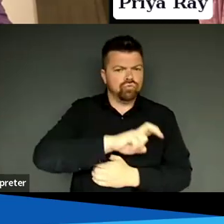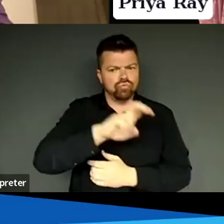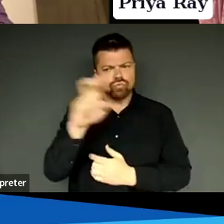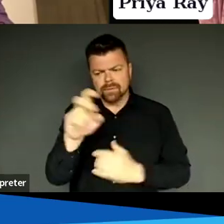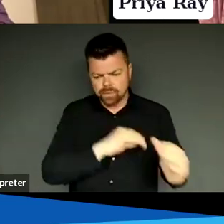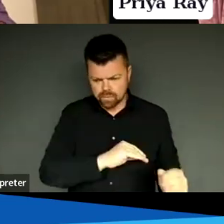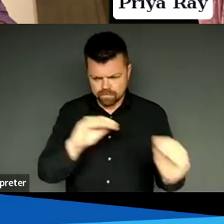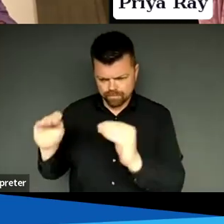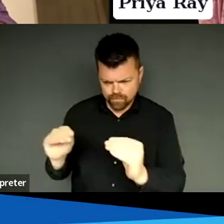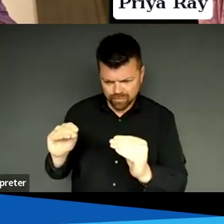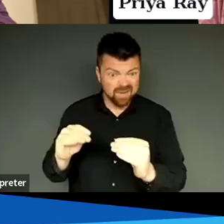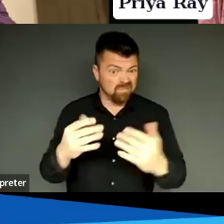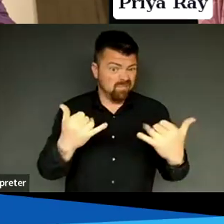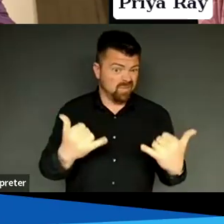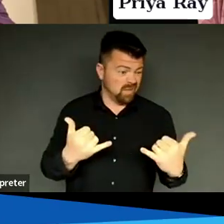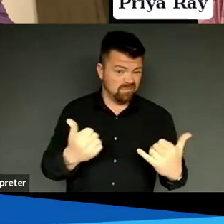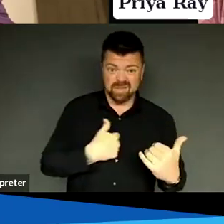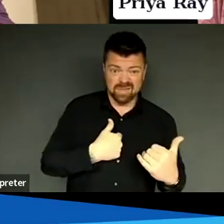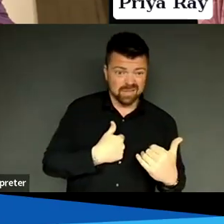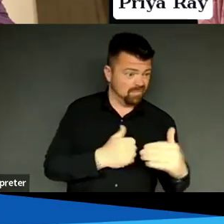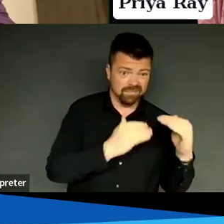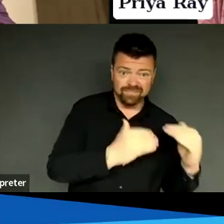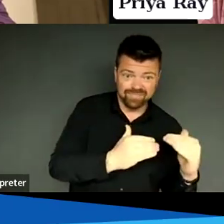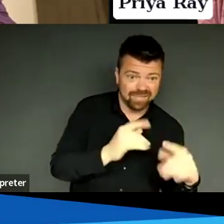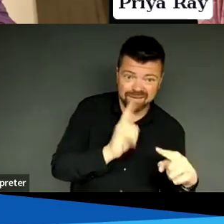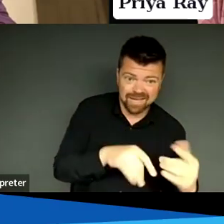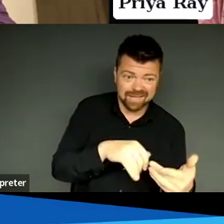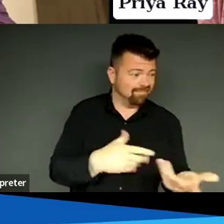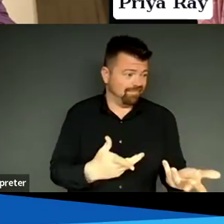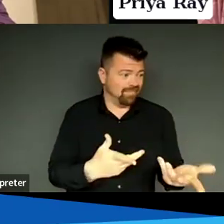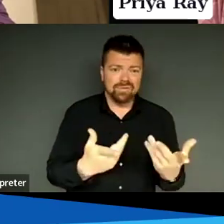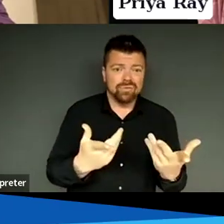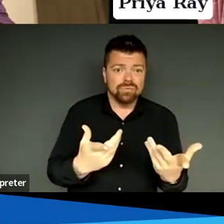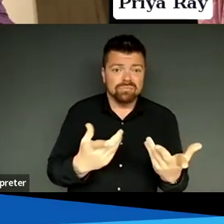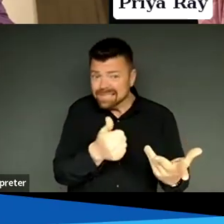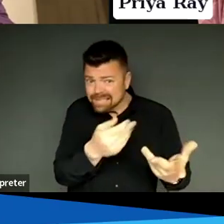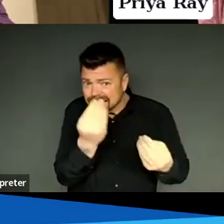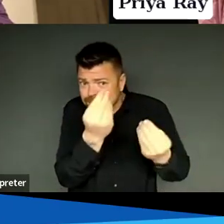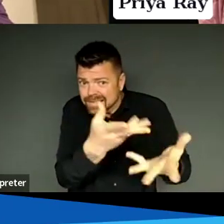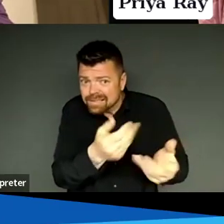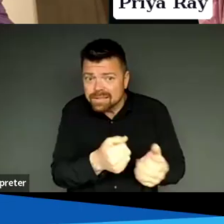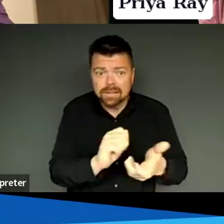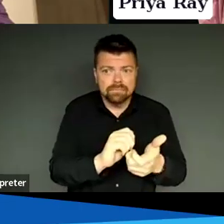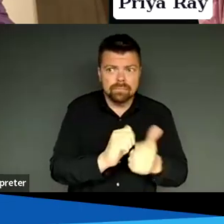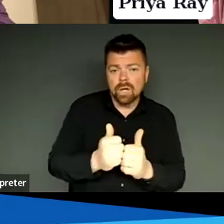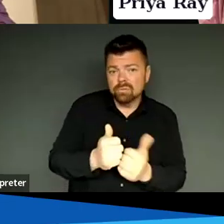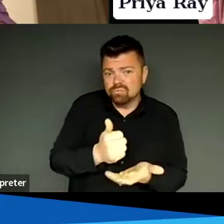have any suggestions for this listener about something that he can get to help transfer